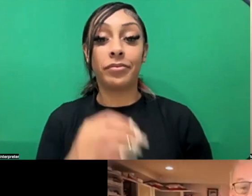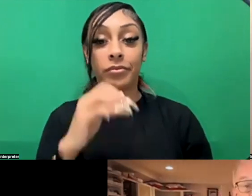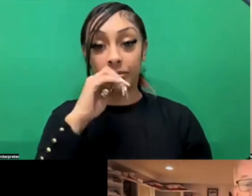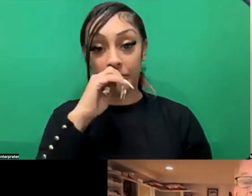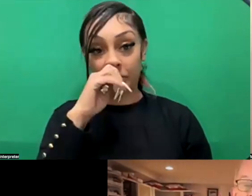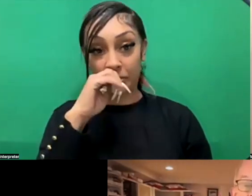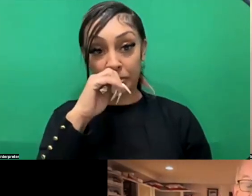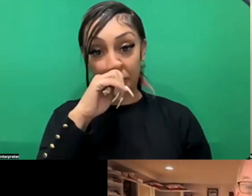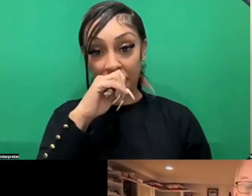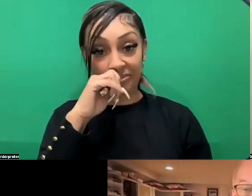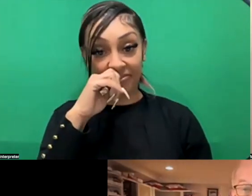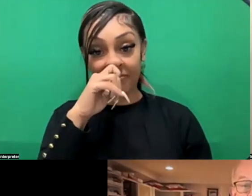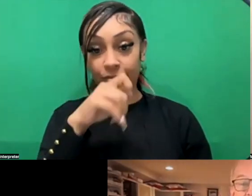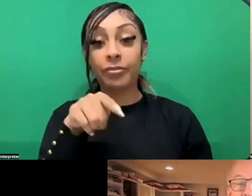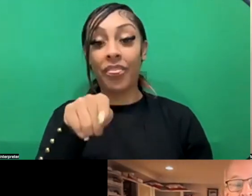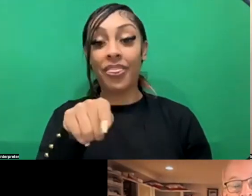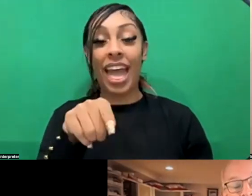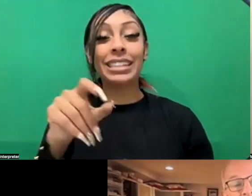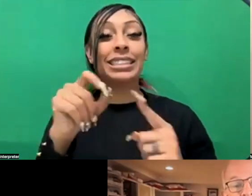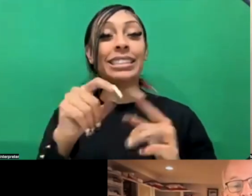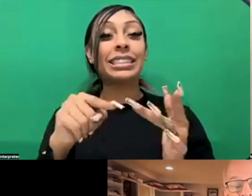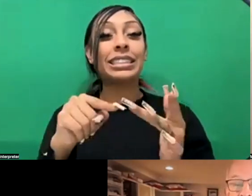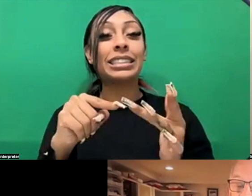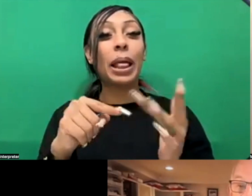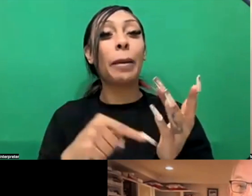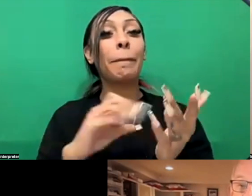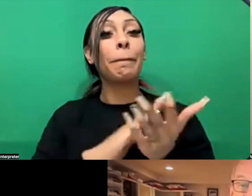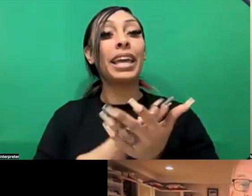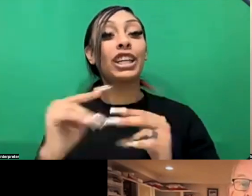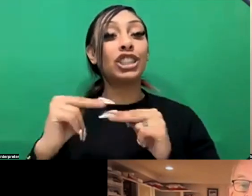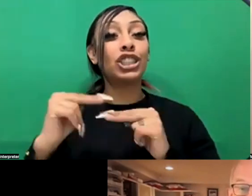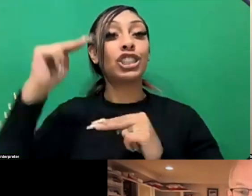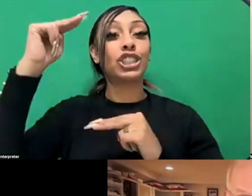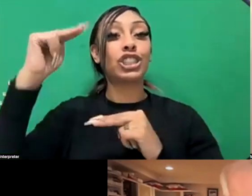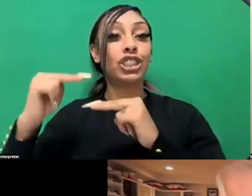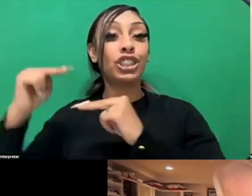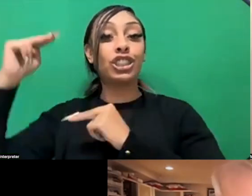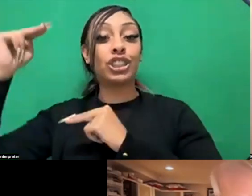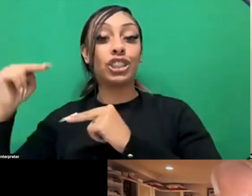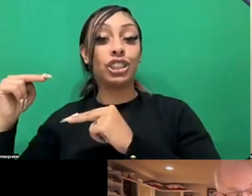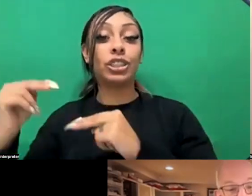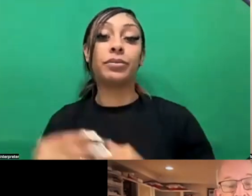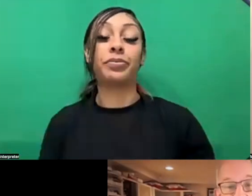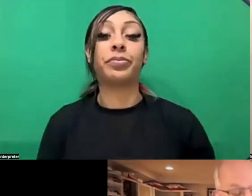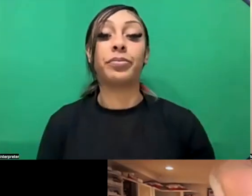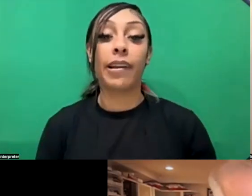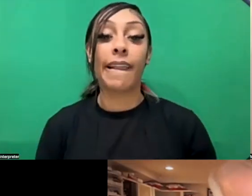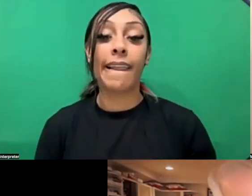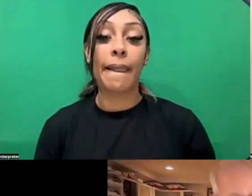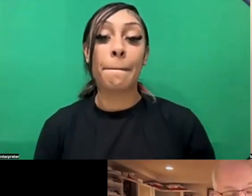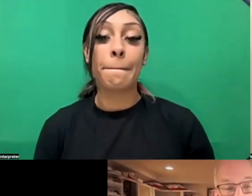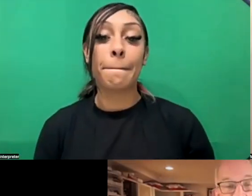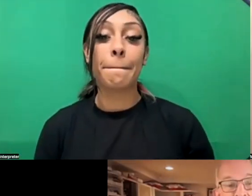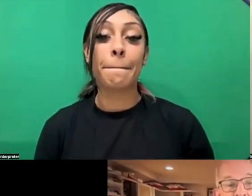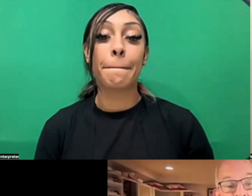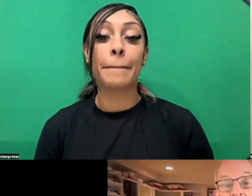Now, so that's the pitch arrangement, and it's very nice because it's what's called isomorphic. If I play a certain chord, like a